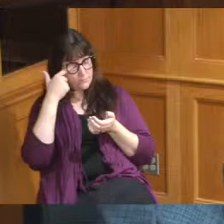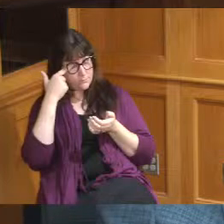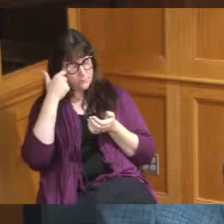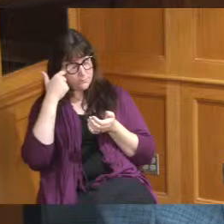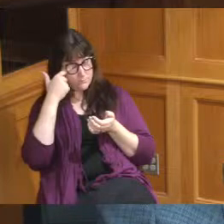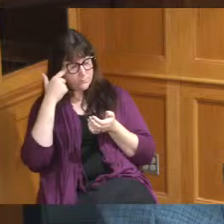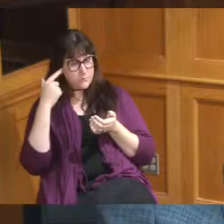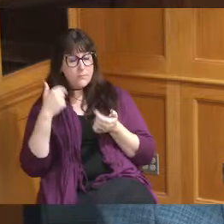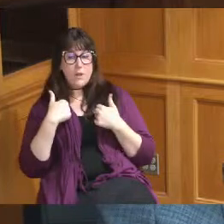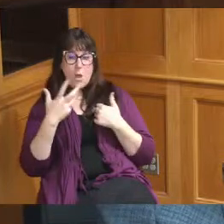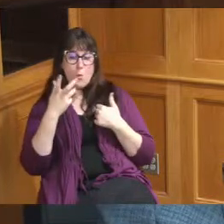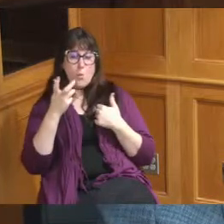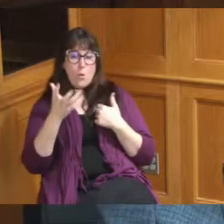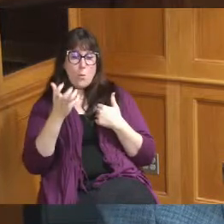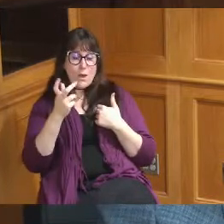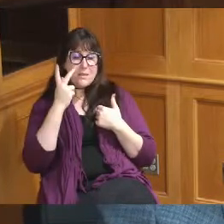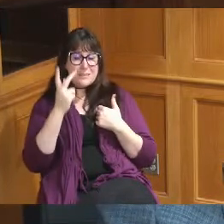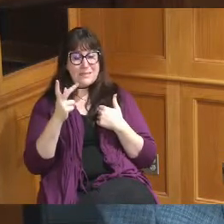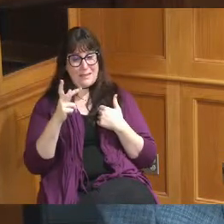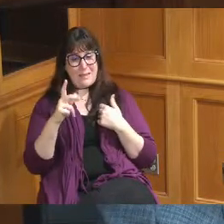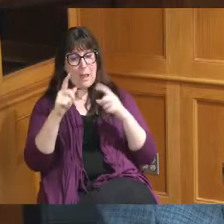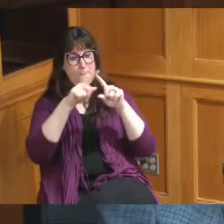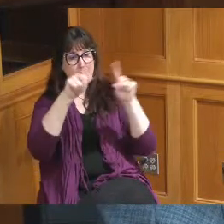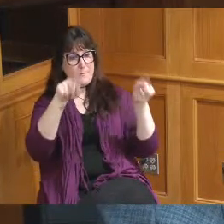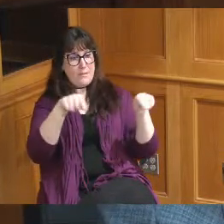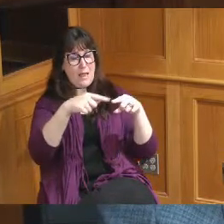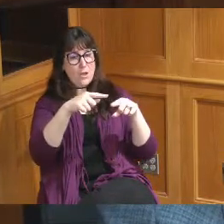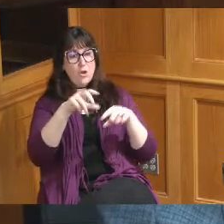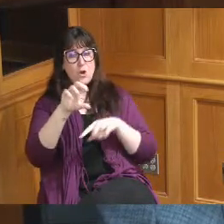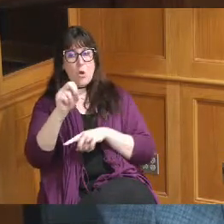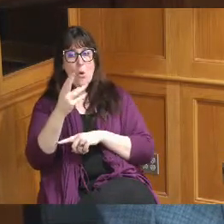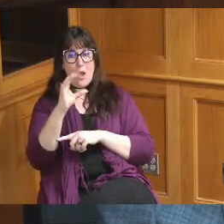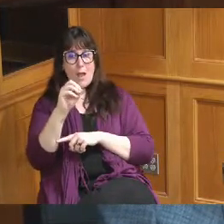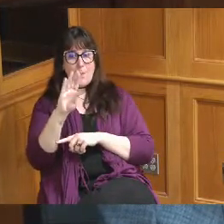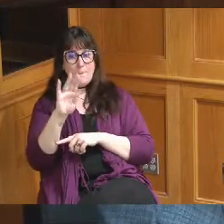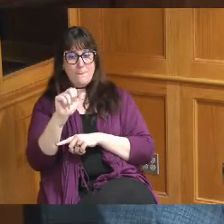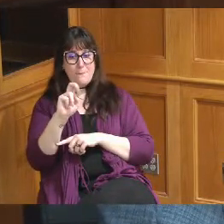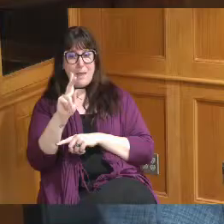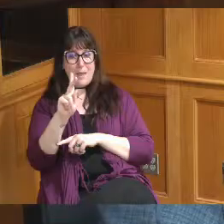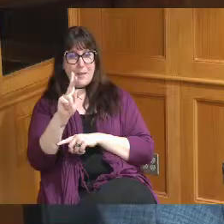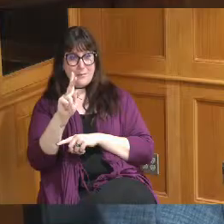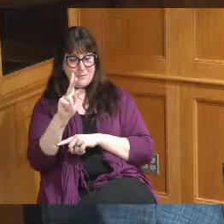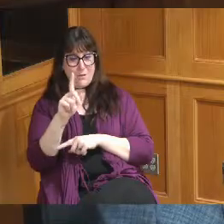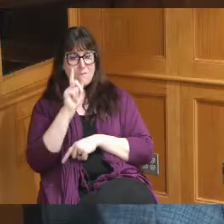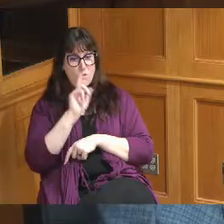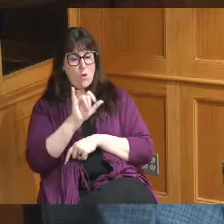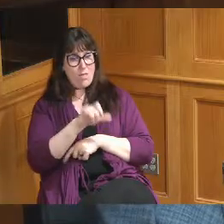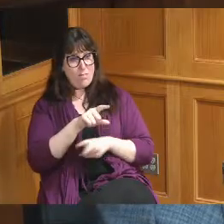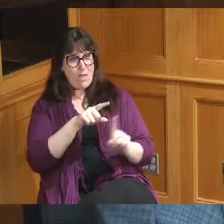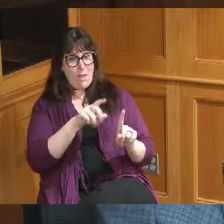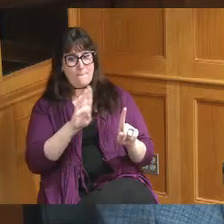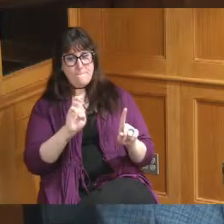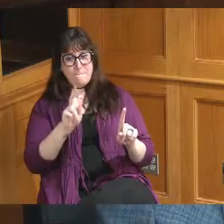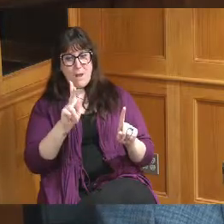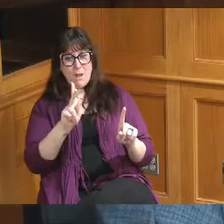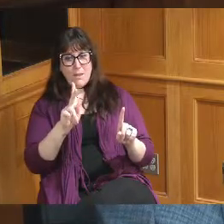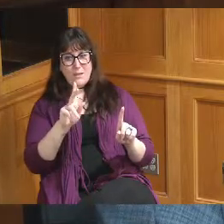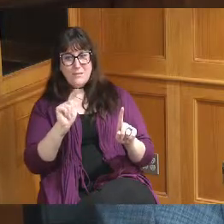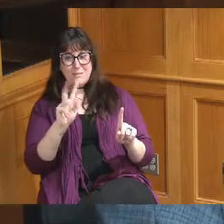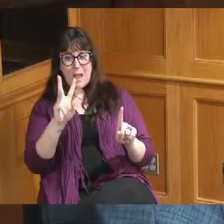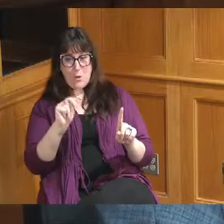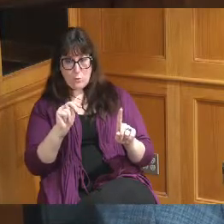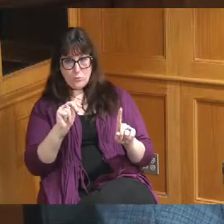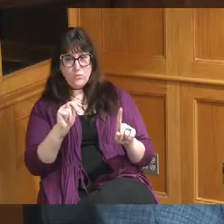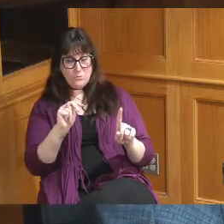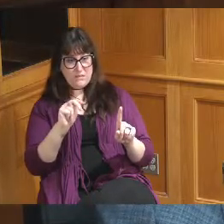Ohio banks for Bucktown. I'm putting that in now. I don't want to have to get 13 votes. Bucktown is a place where